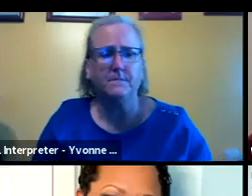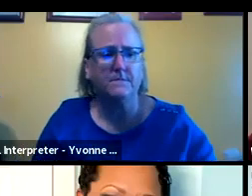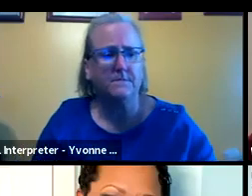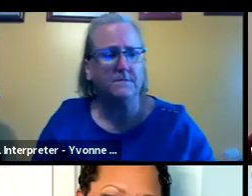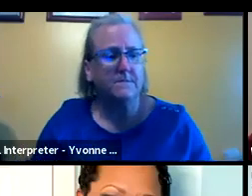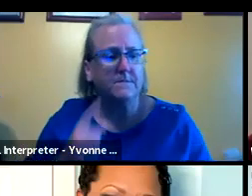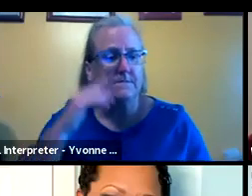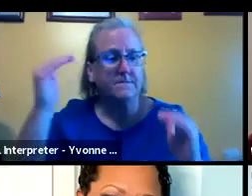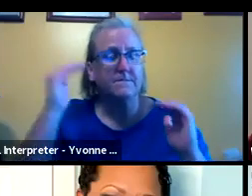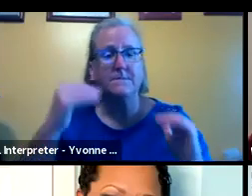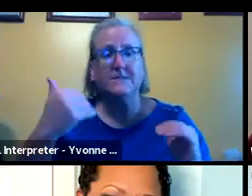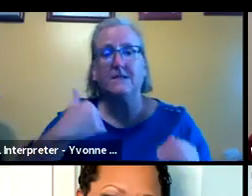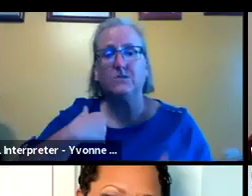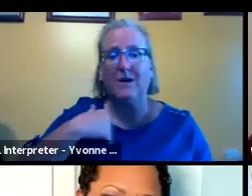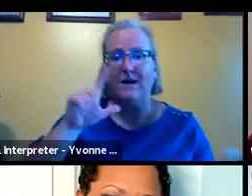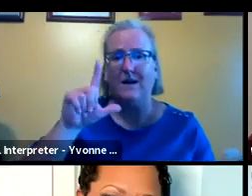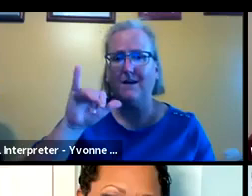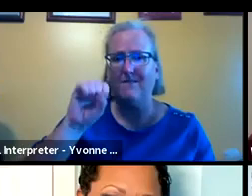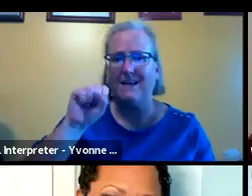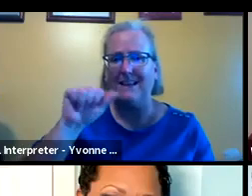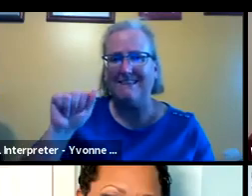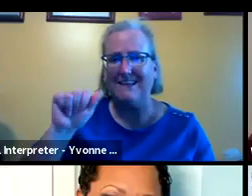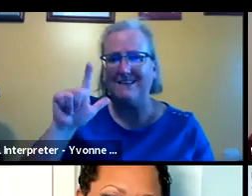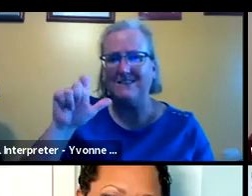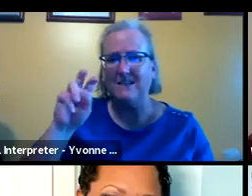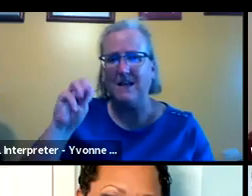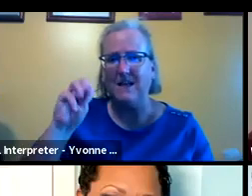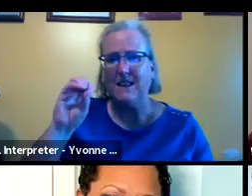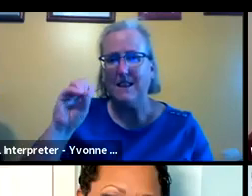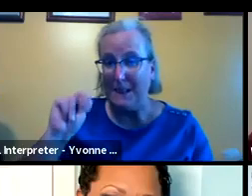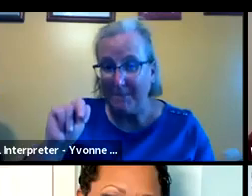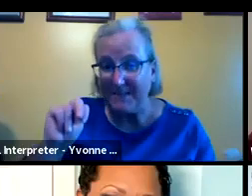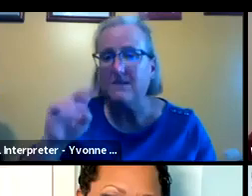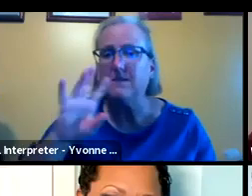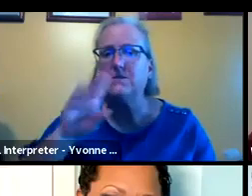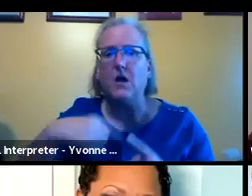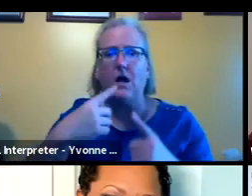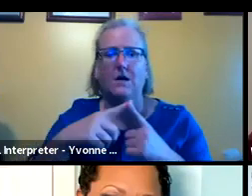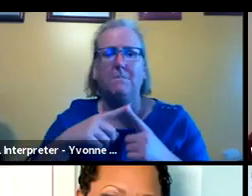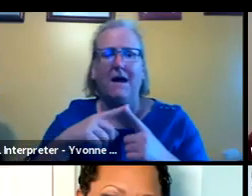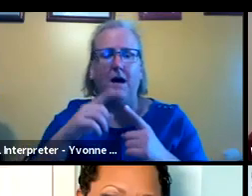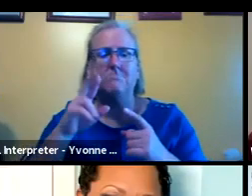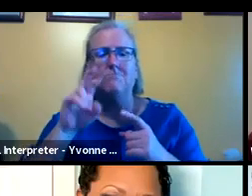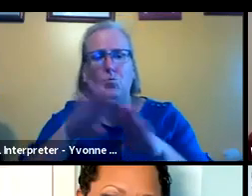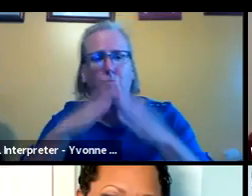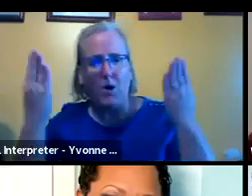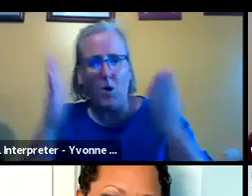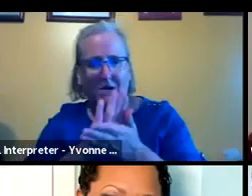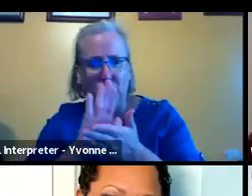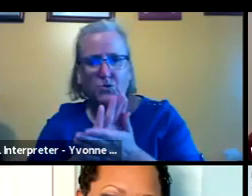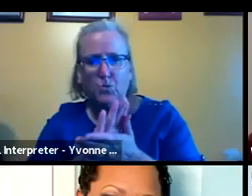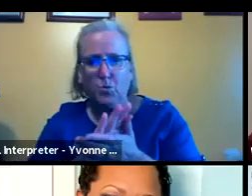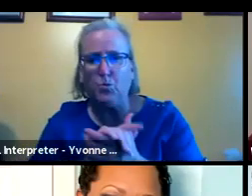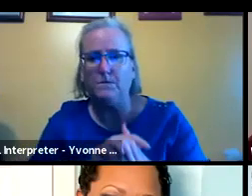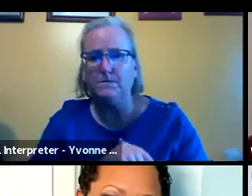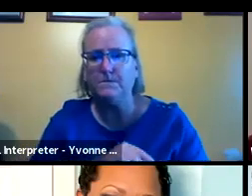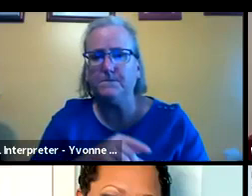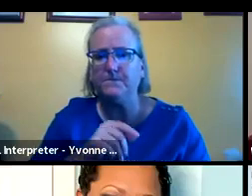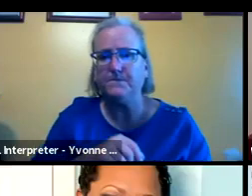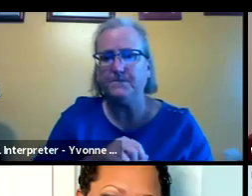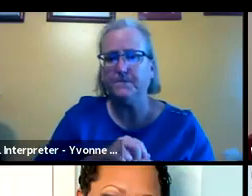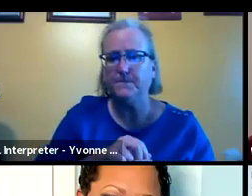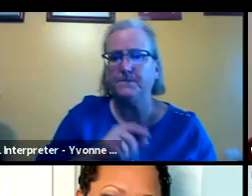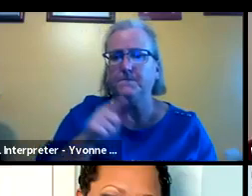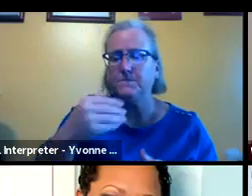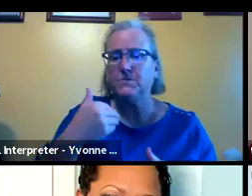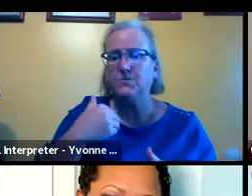Next up, we have Lisa Lemon talking about reopening of school. We have a lot of people talking about this topic. Ms. Lemon, you have donated time and you